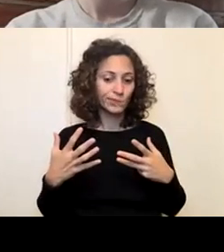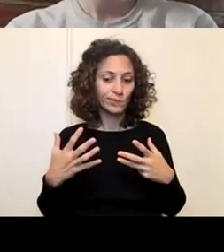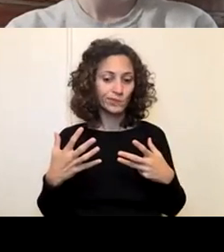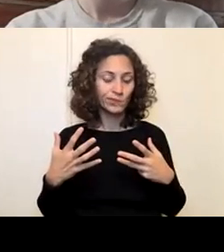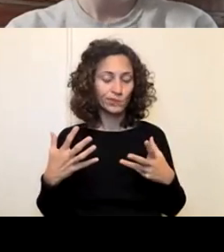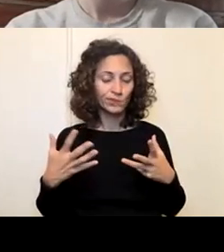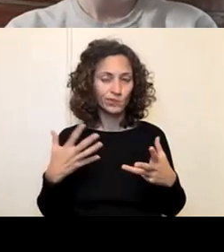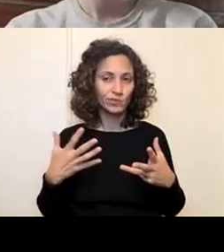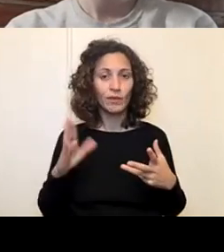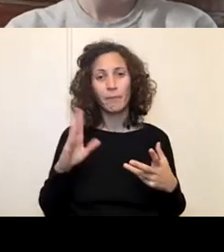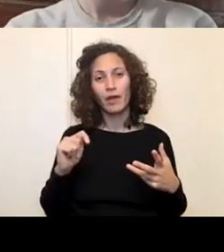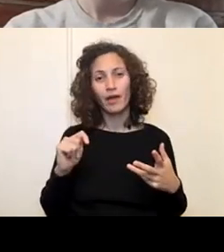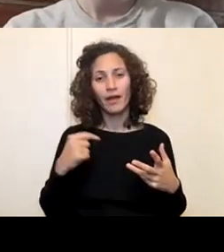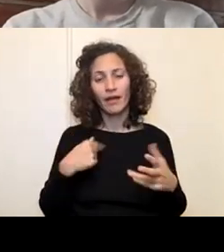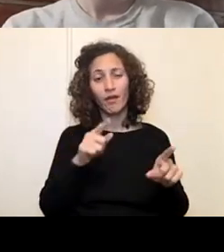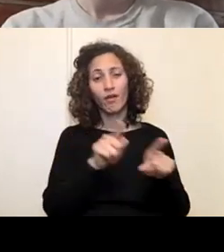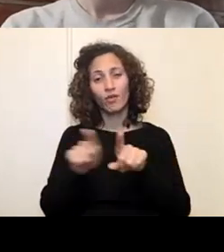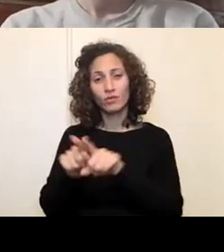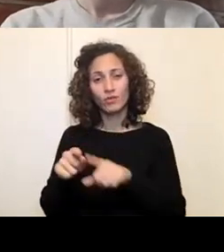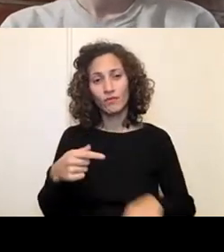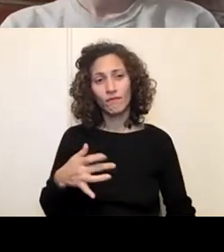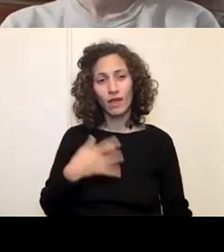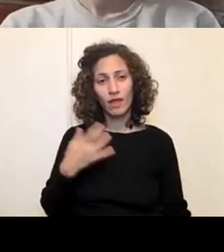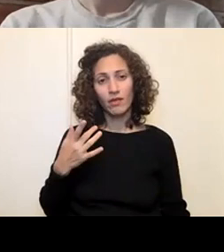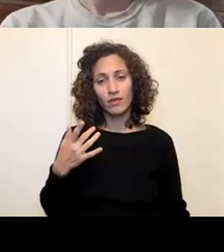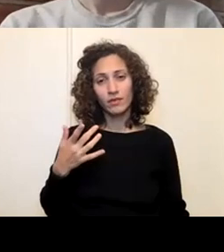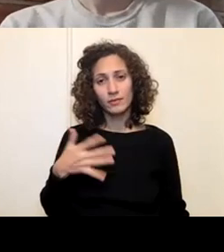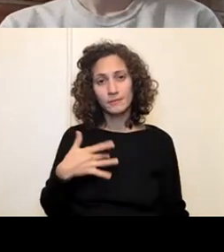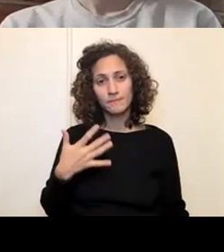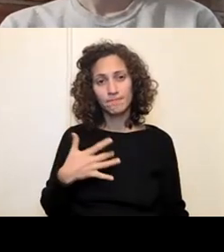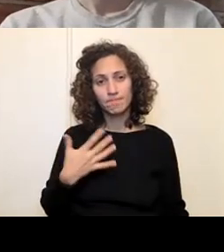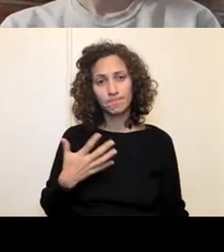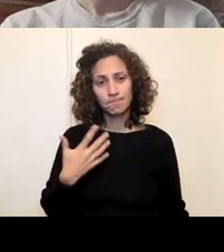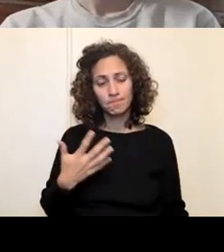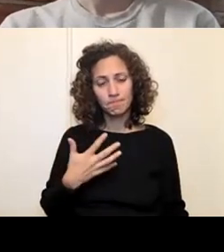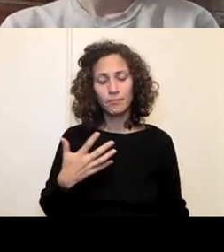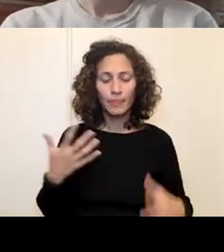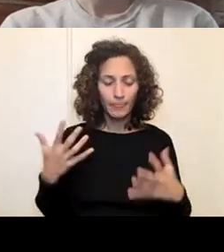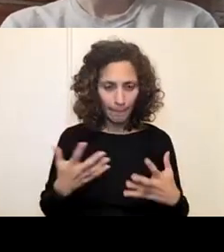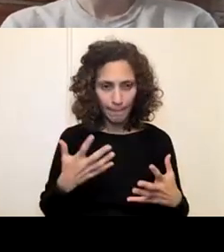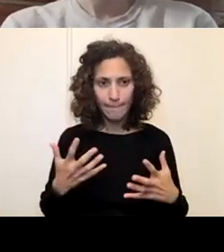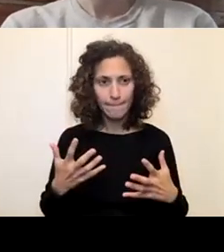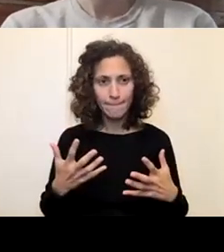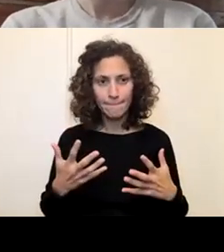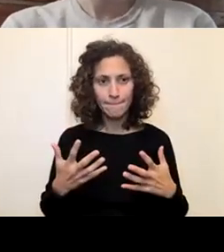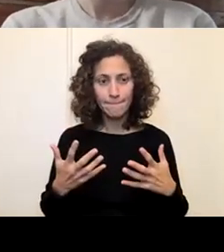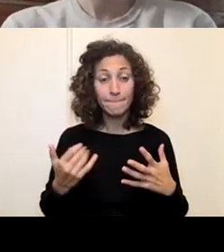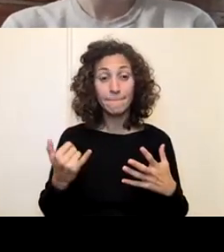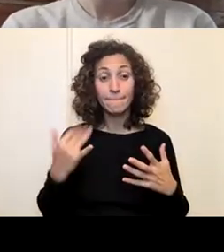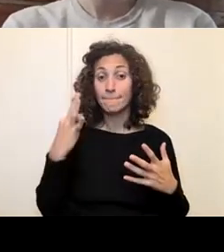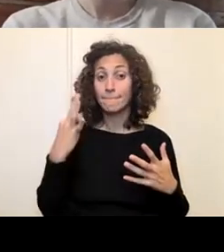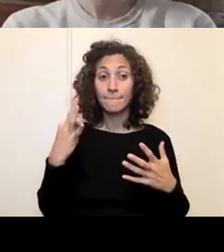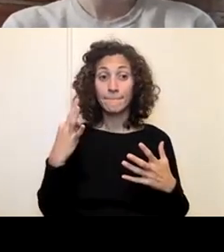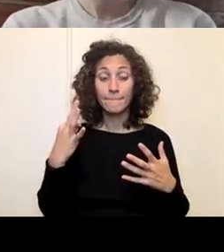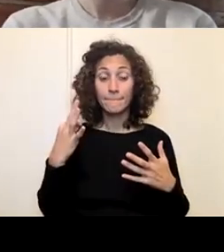But I felt that I you know, so there are, you know, if you can go that professionally,